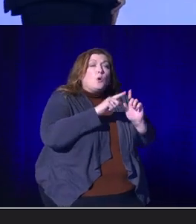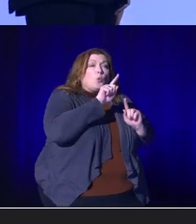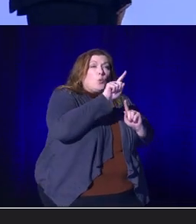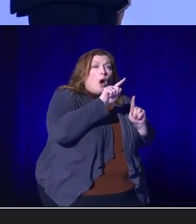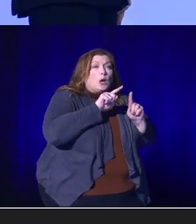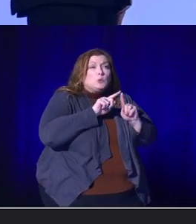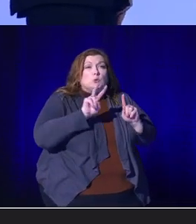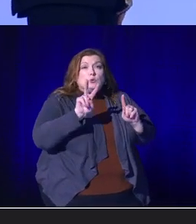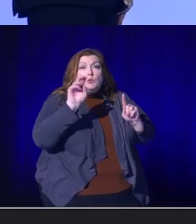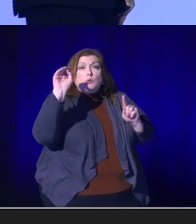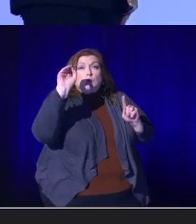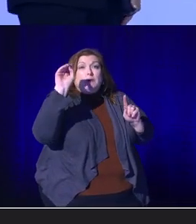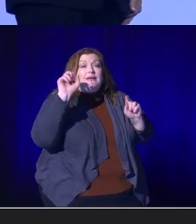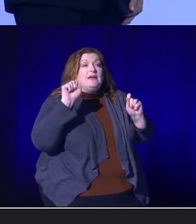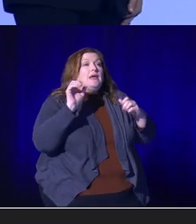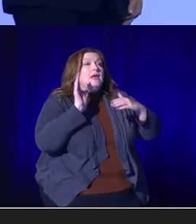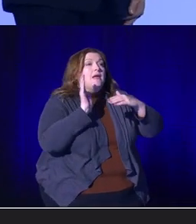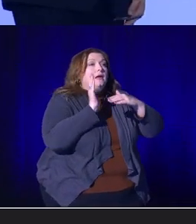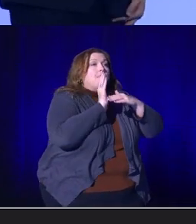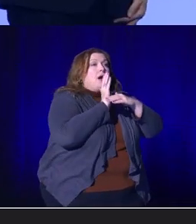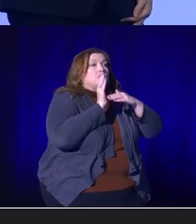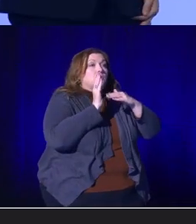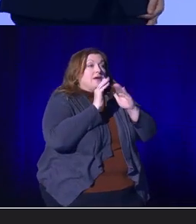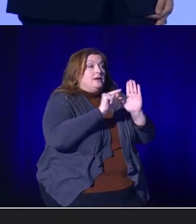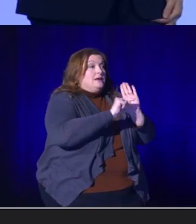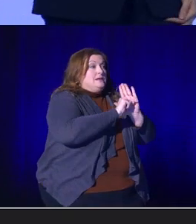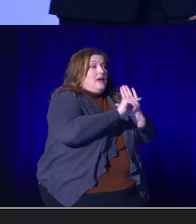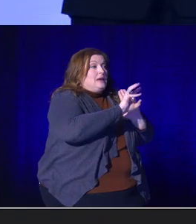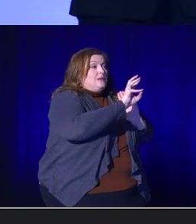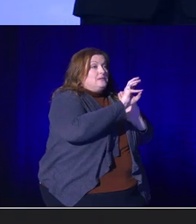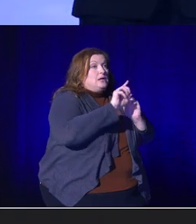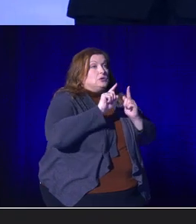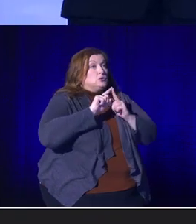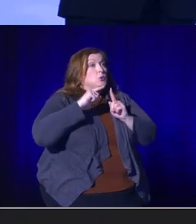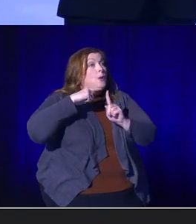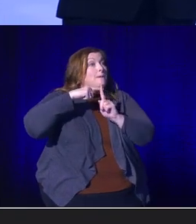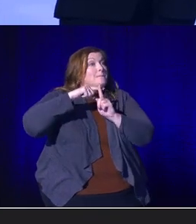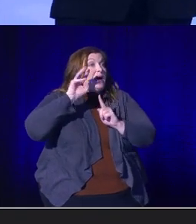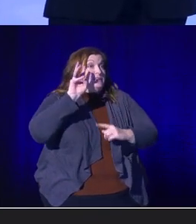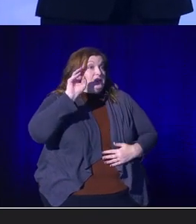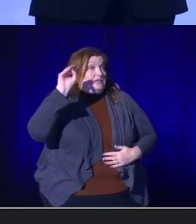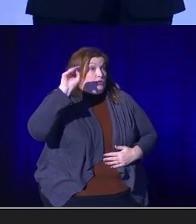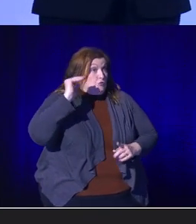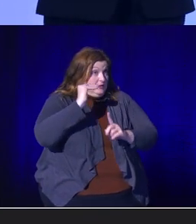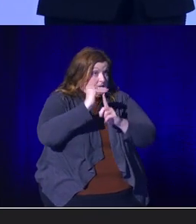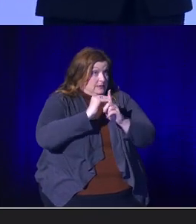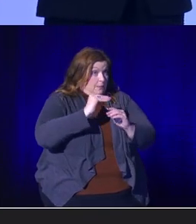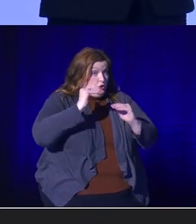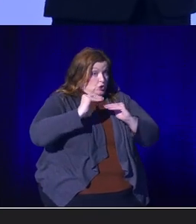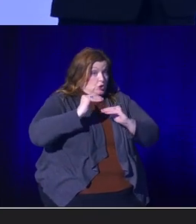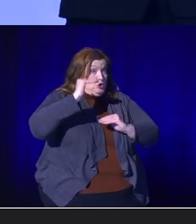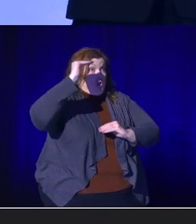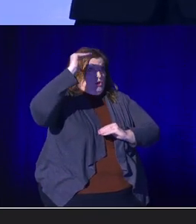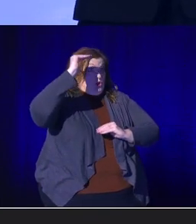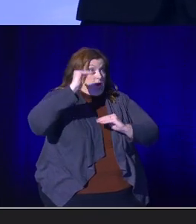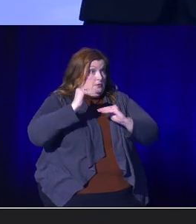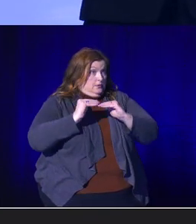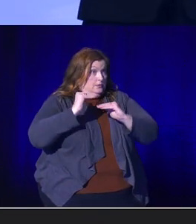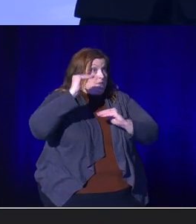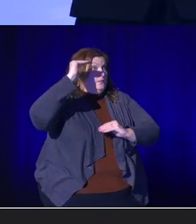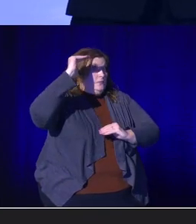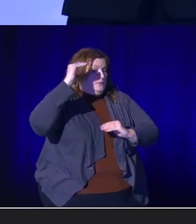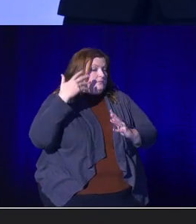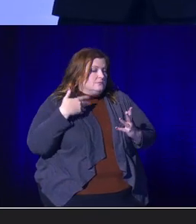can modulate between -6 and +6 degrees of temperature variation from the positive to negative